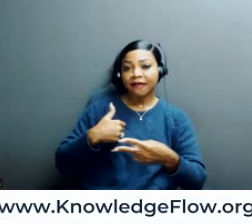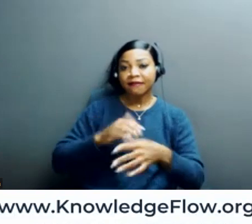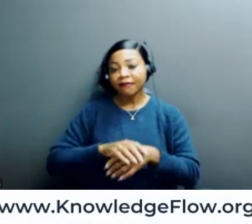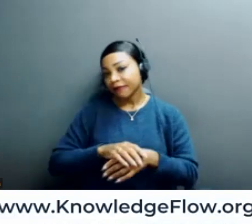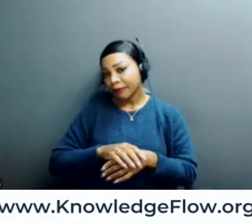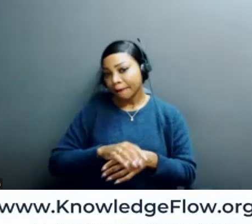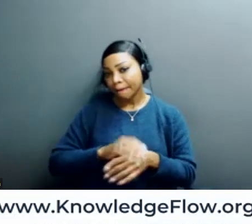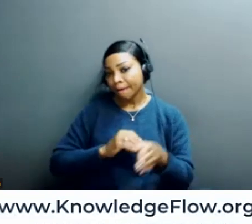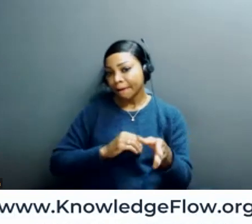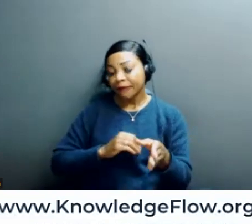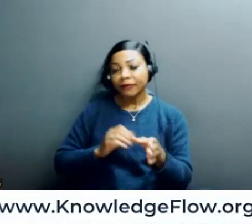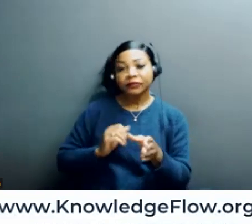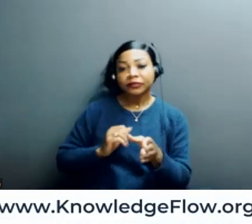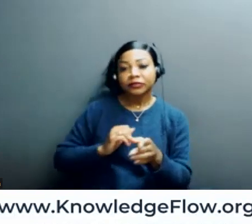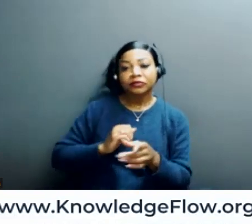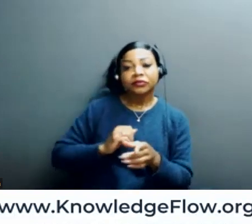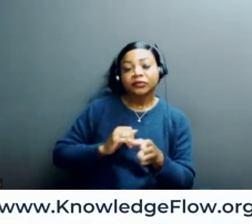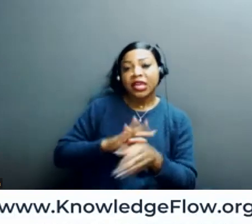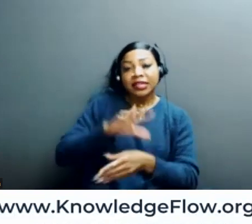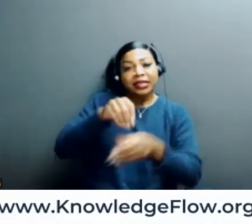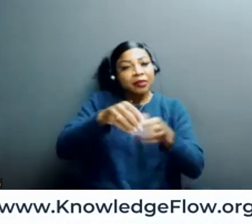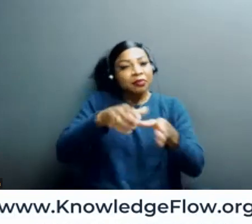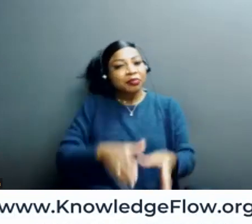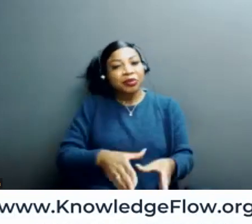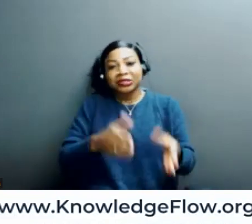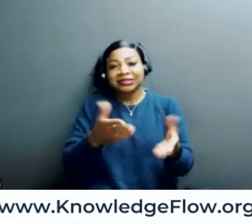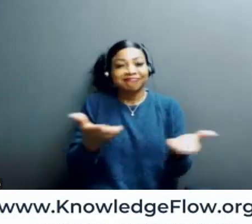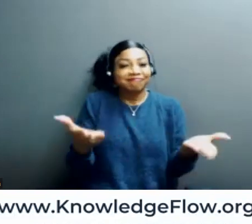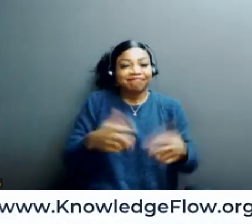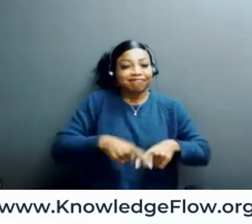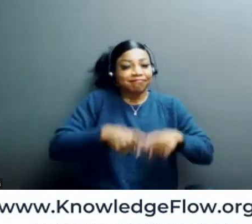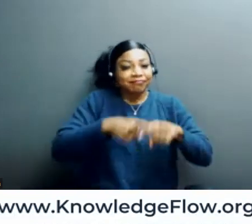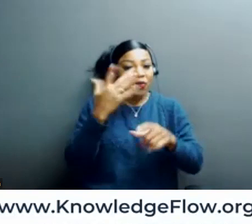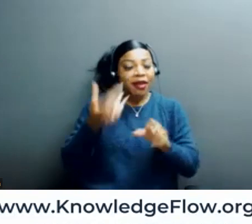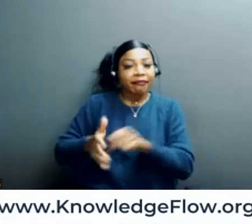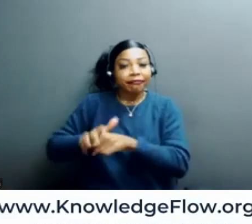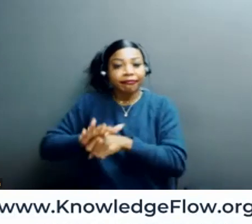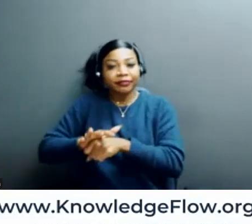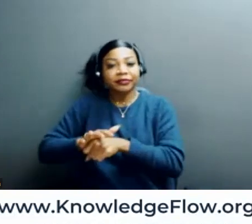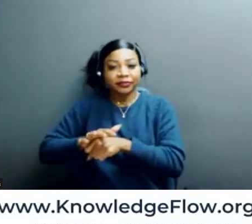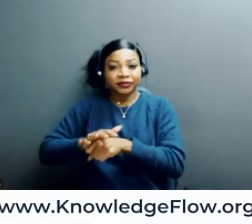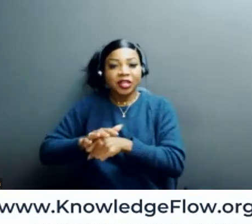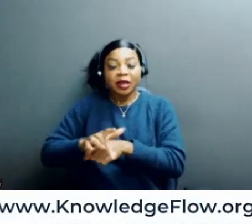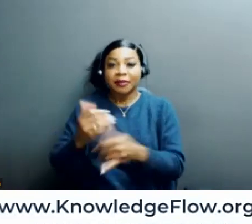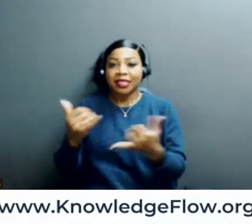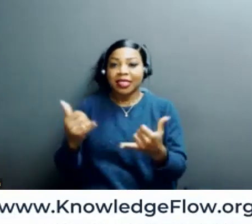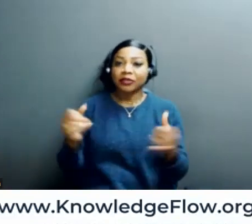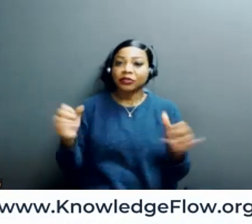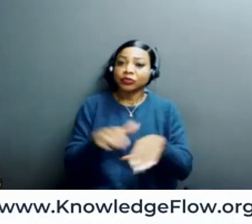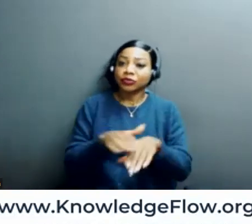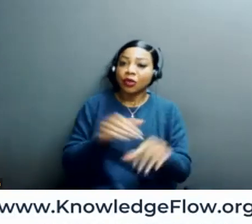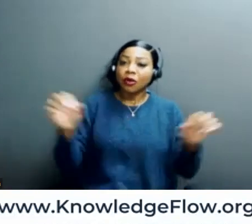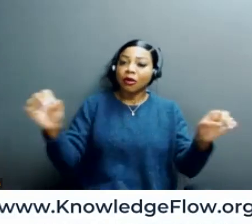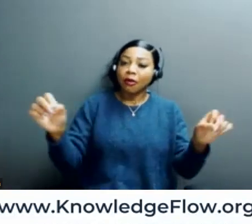where possible where of course that was very difficult during the pandemic things are slowly getting back to normal so we've been able to address that somewhat but